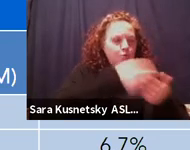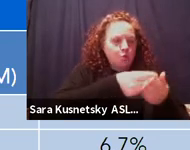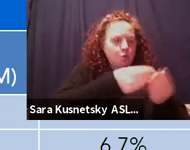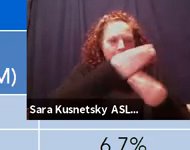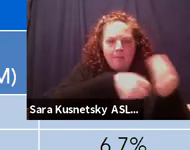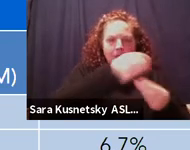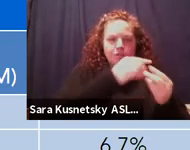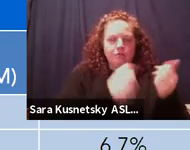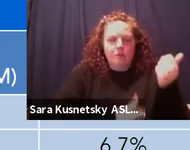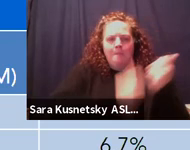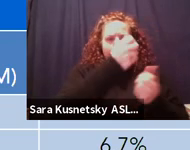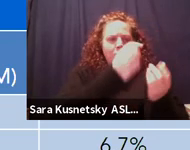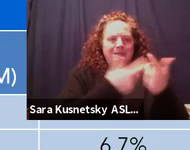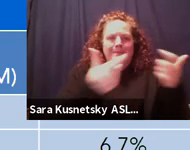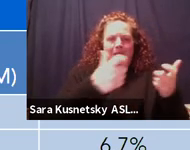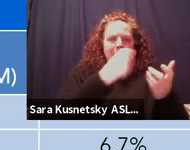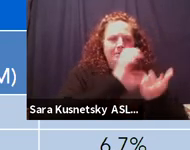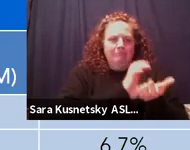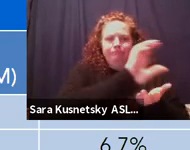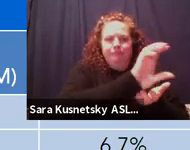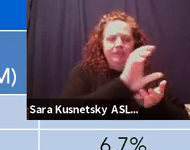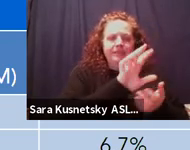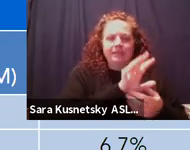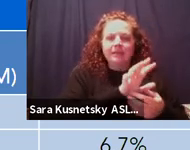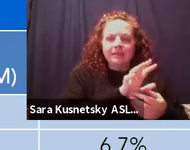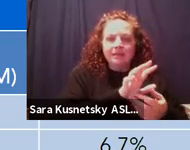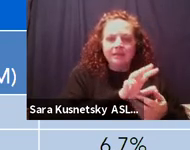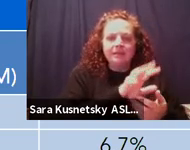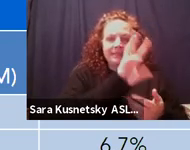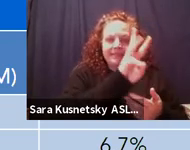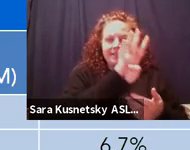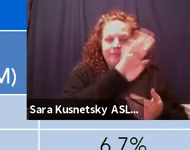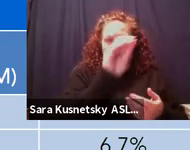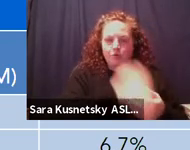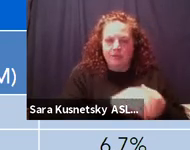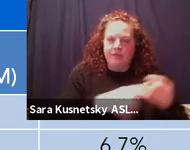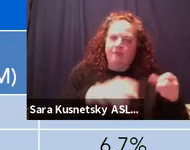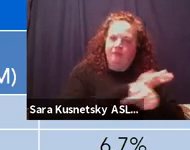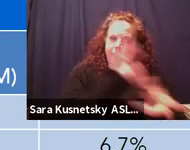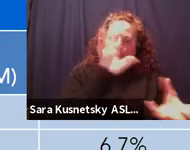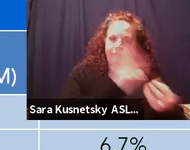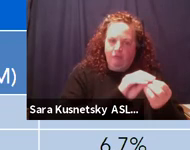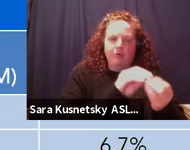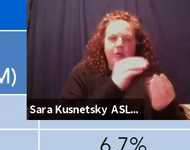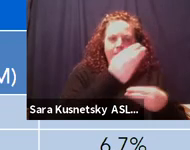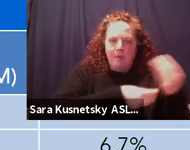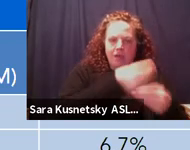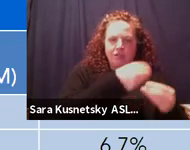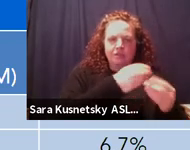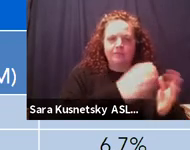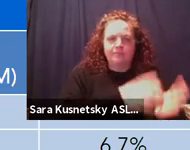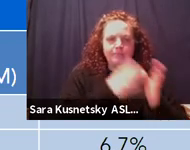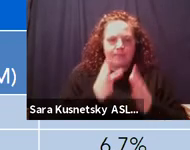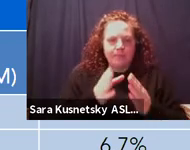largest portion of our budget, over 64% of our total operating budget. School services budgeted centrally